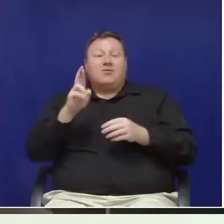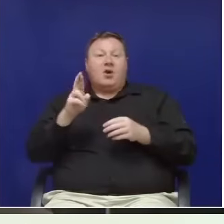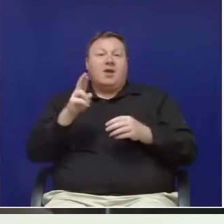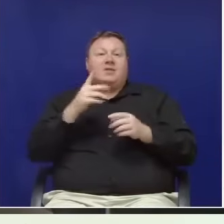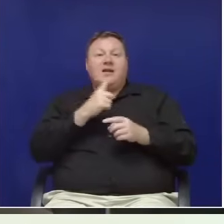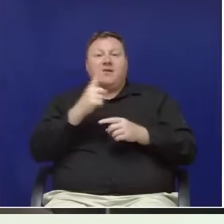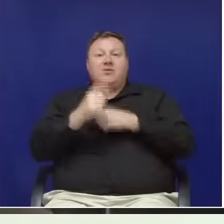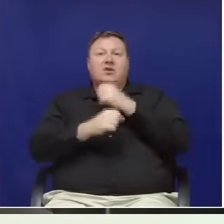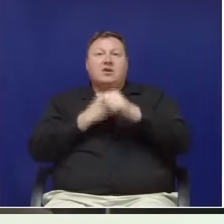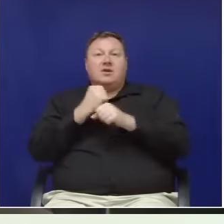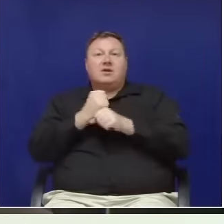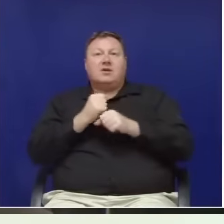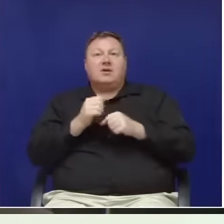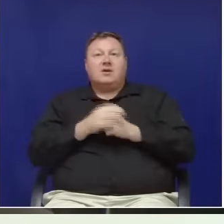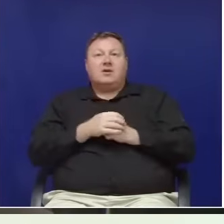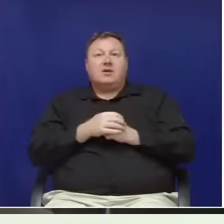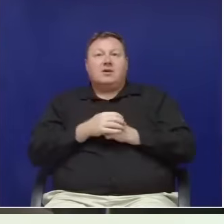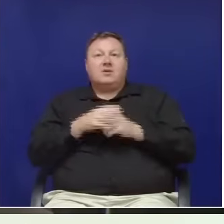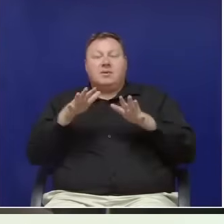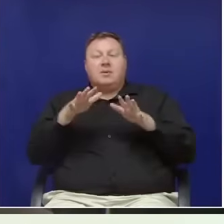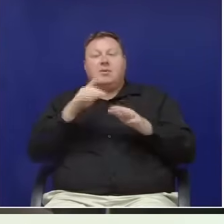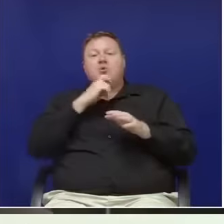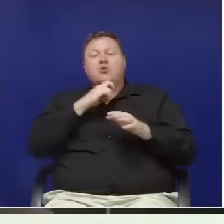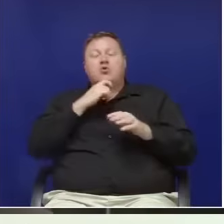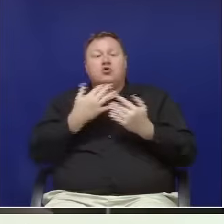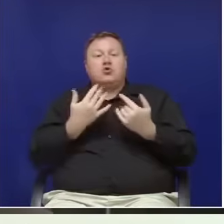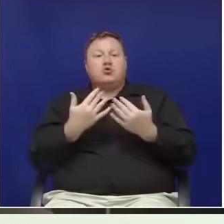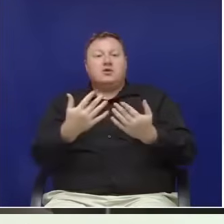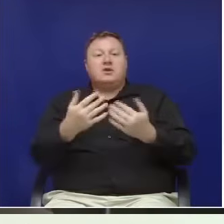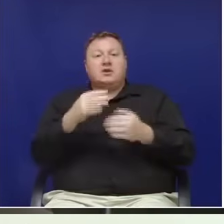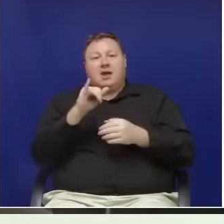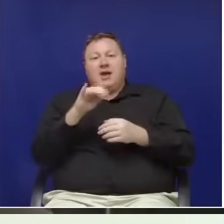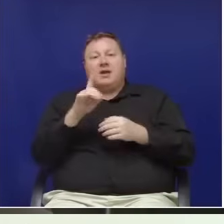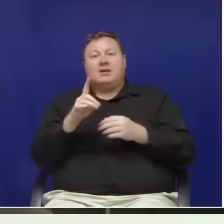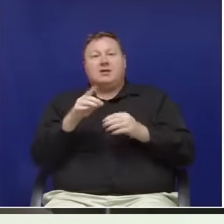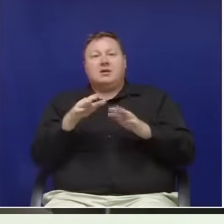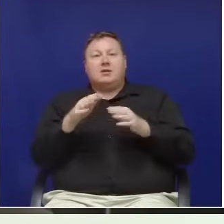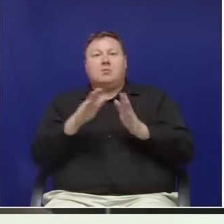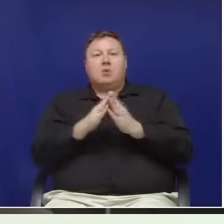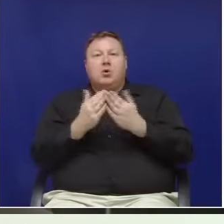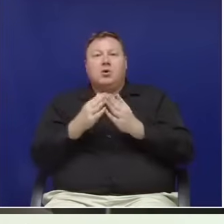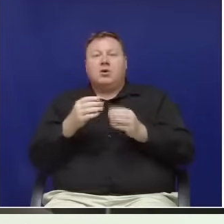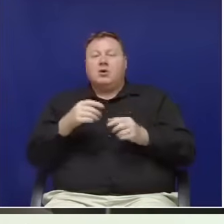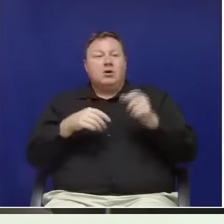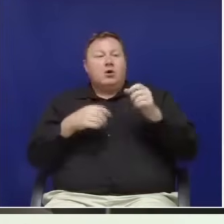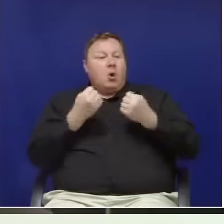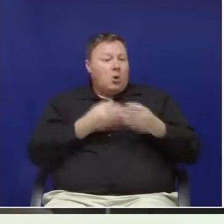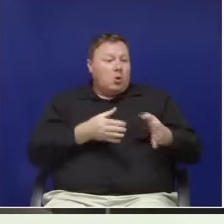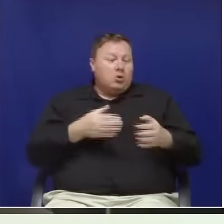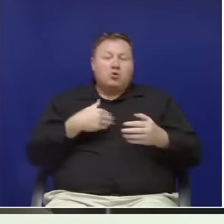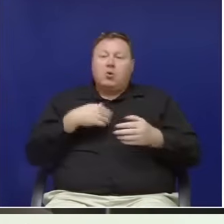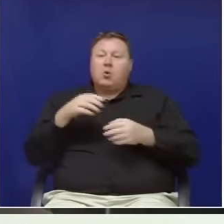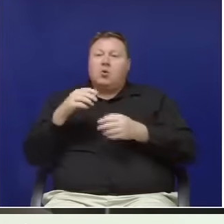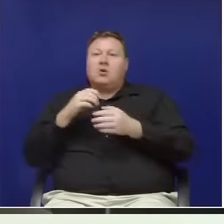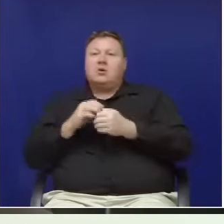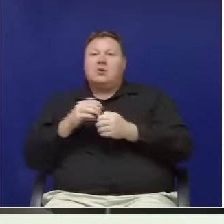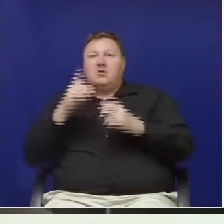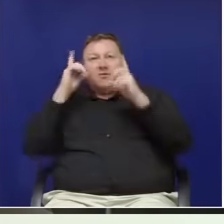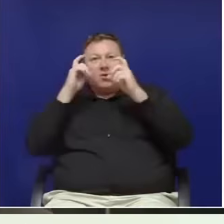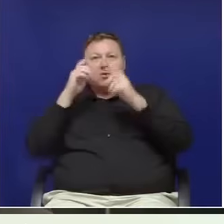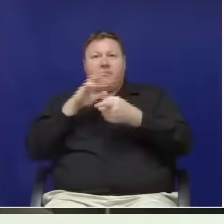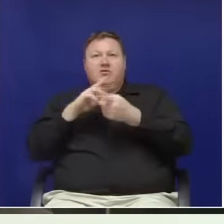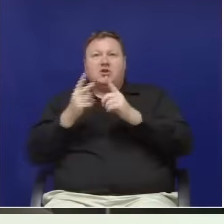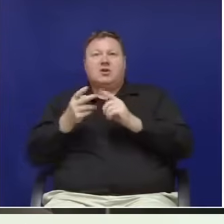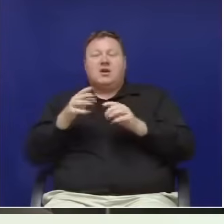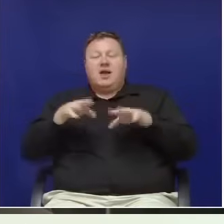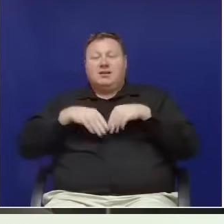to people, particularly using the green ID book. If you lose your green ID or someone steals it, they manipulate the photograph and they assume